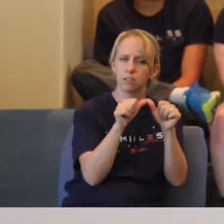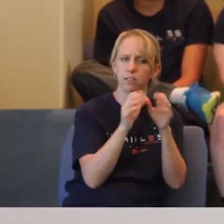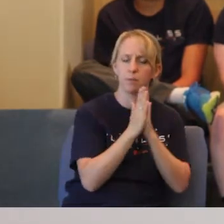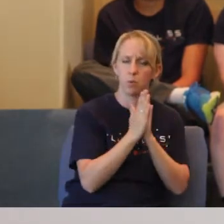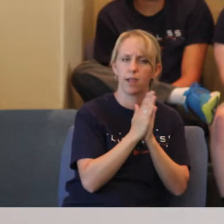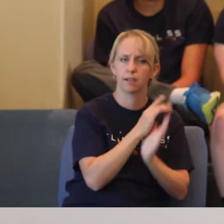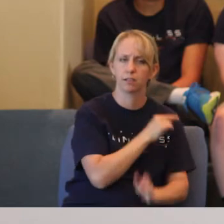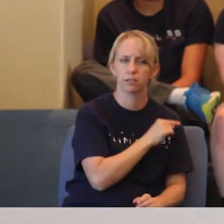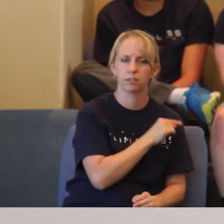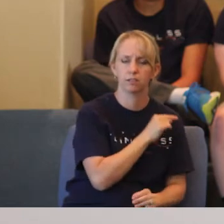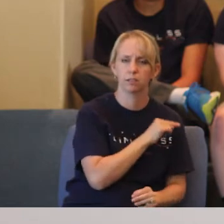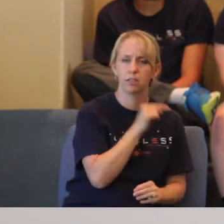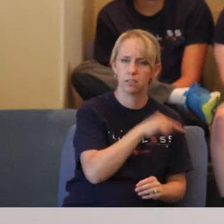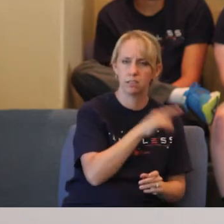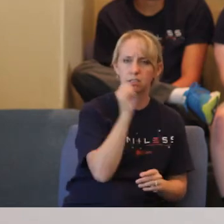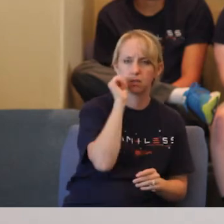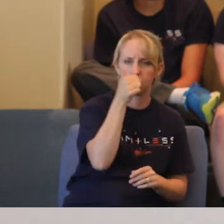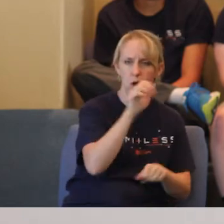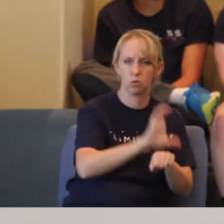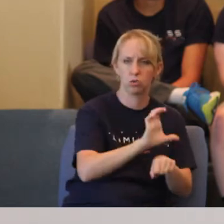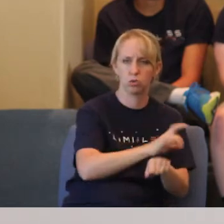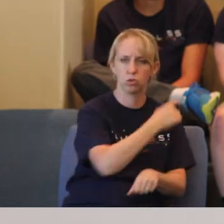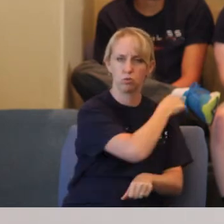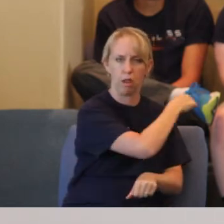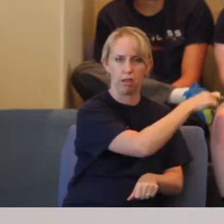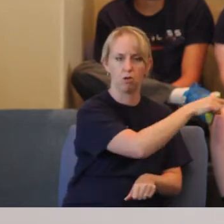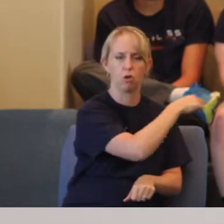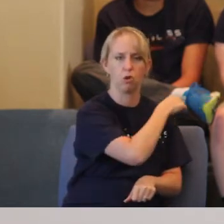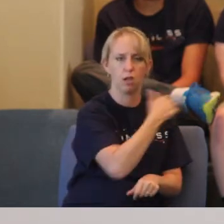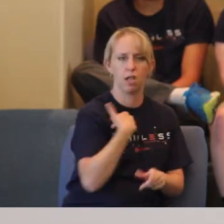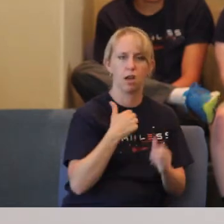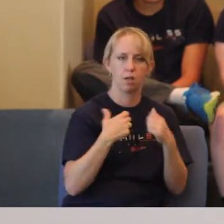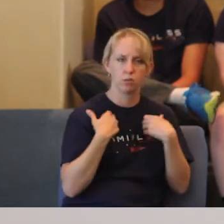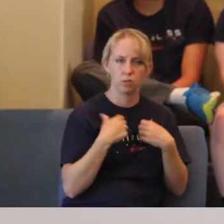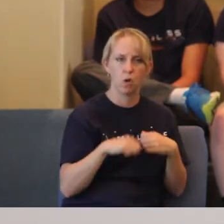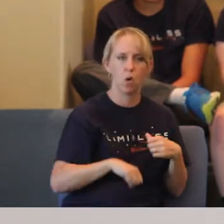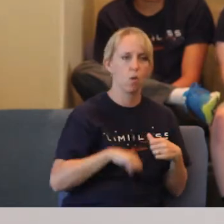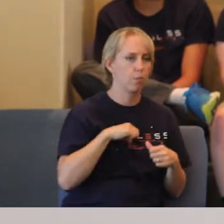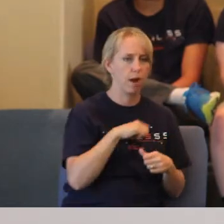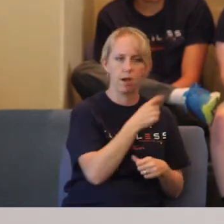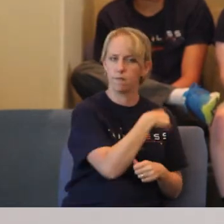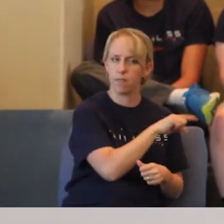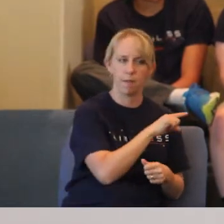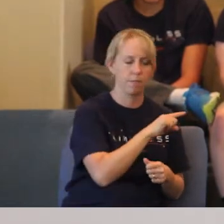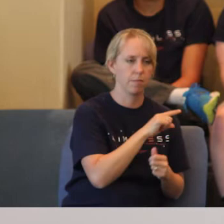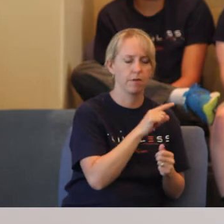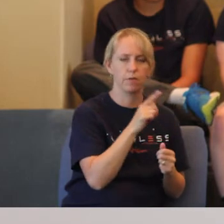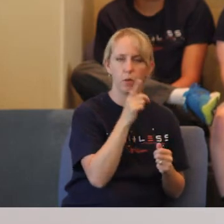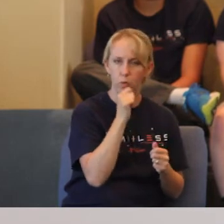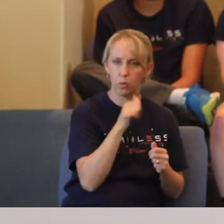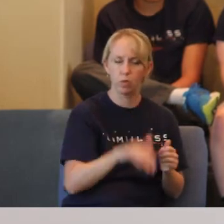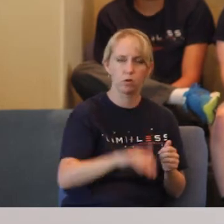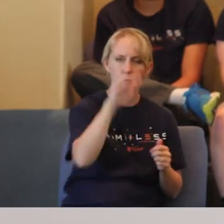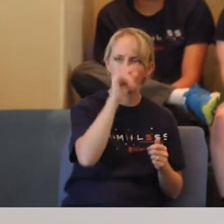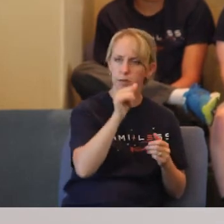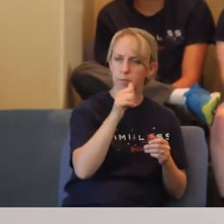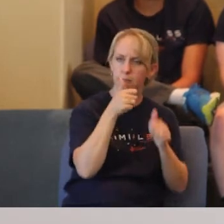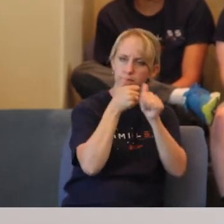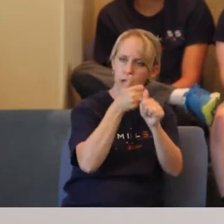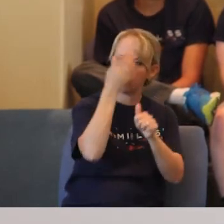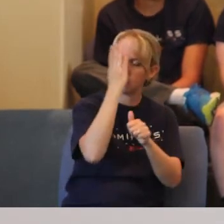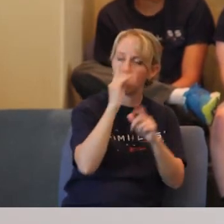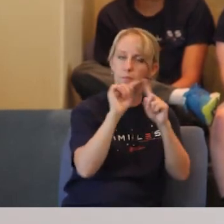so proud of them. And they're growing up to be godly men and women, but they still need our love and prayer and support